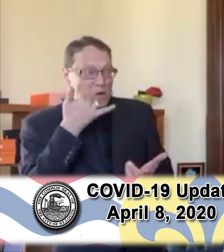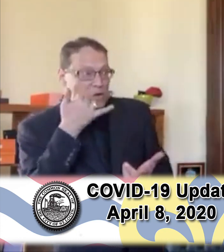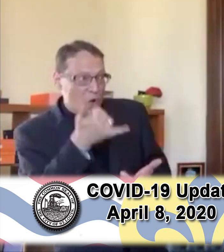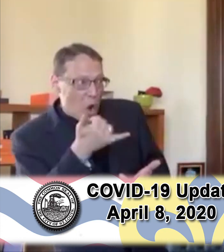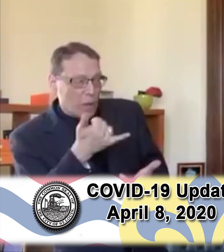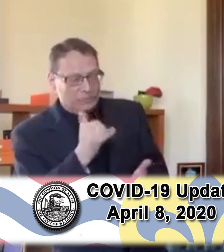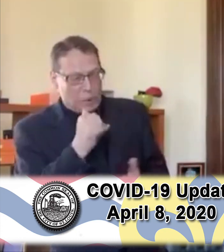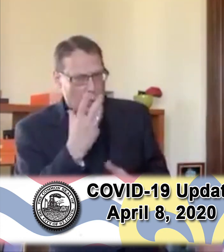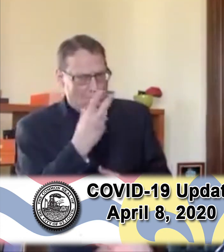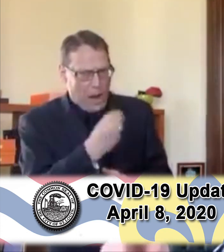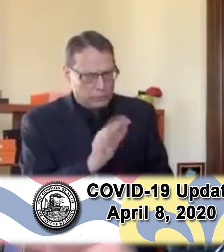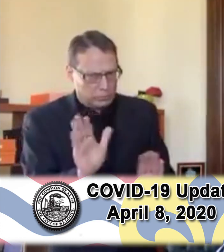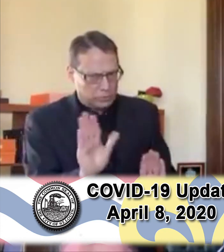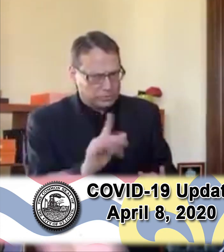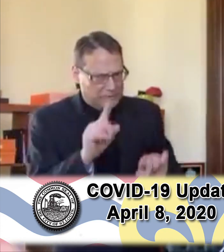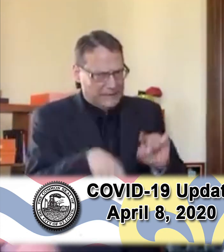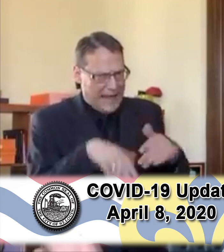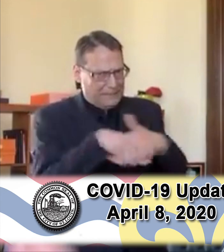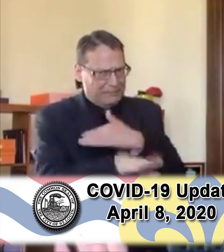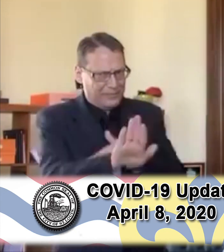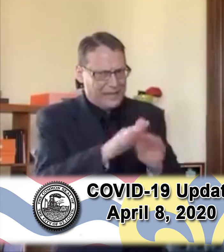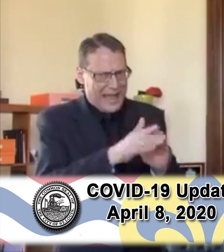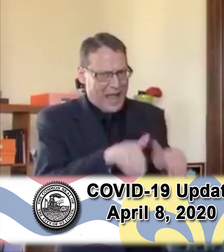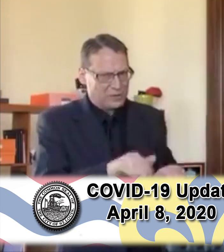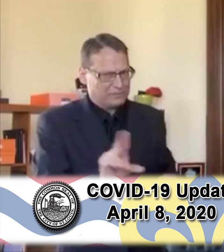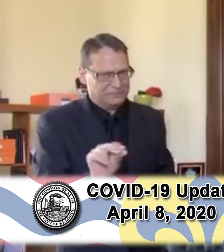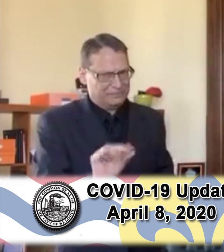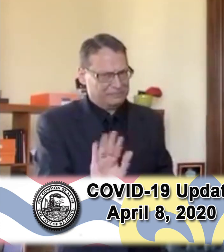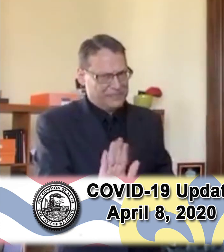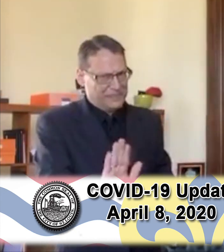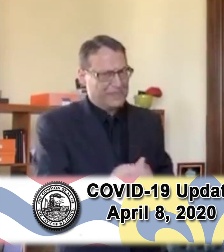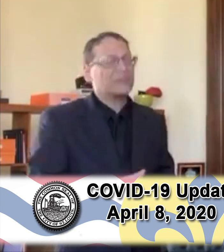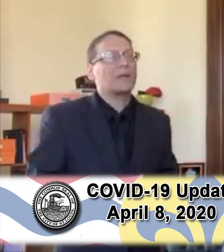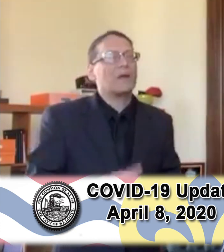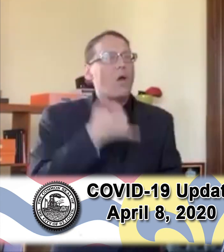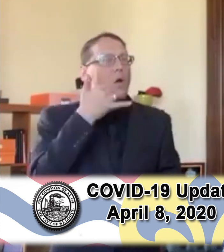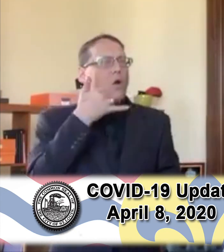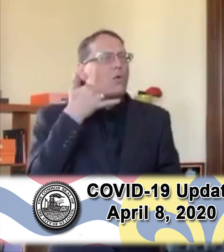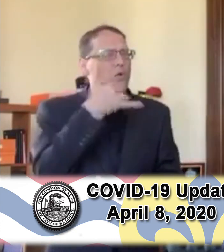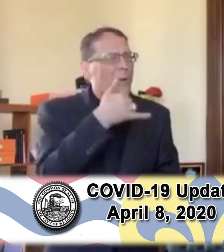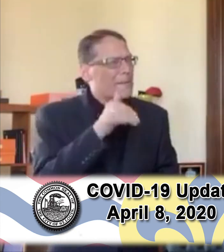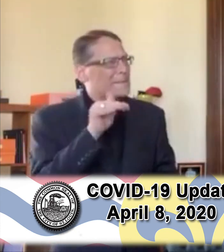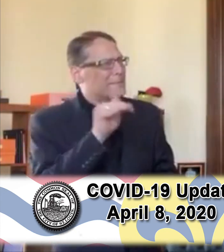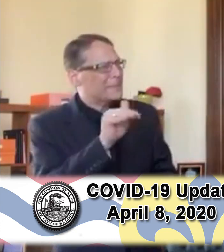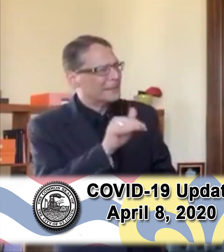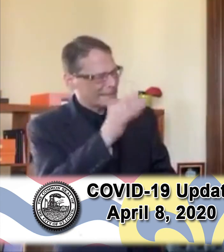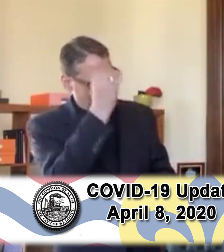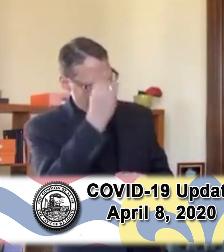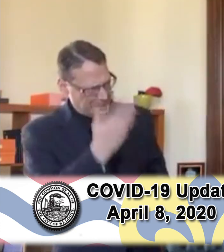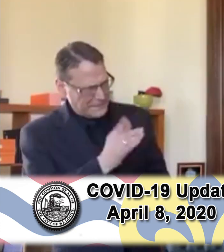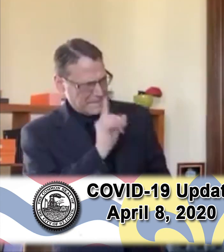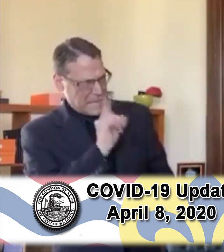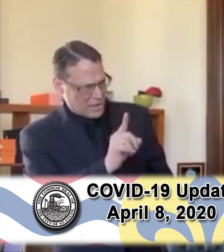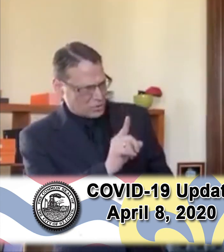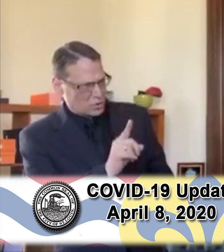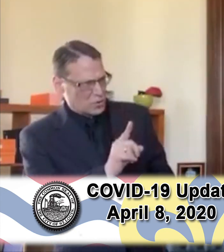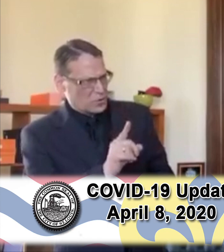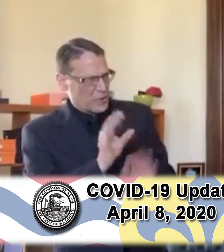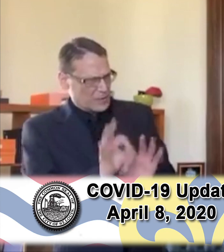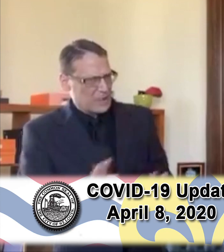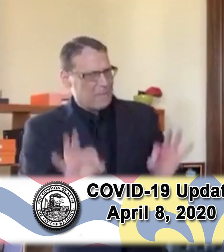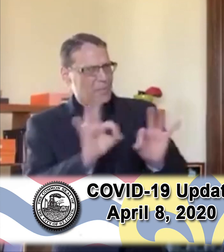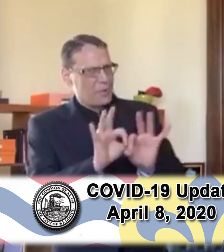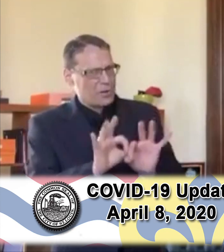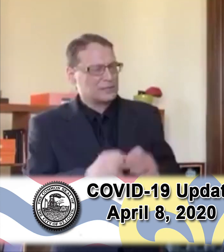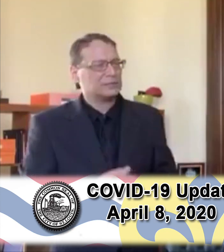phone. Can't go to their house. We're not going to do that gathering. Call them on the phone and say, just to make sure that they know how important this